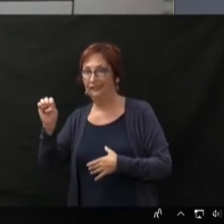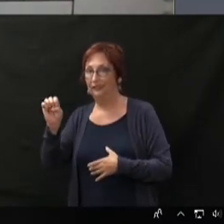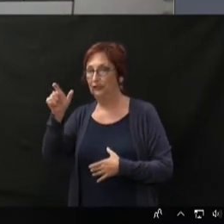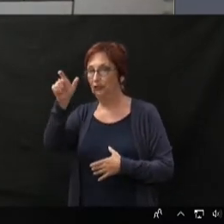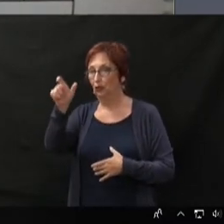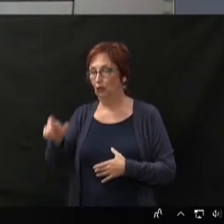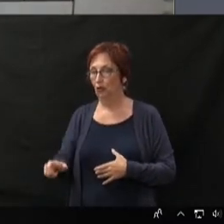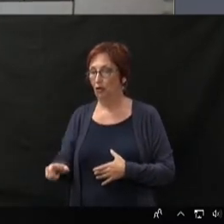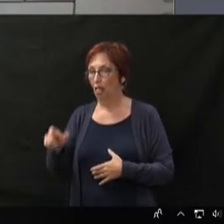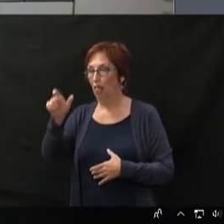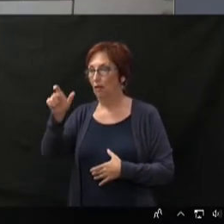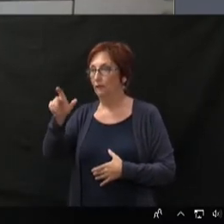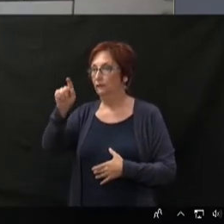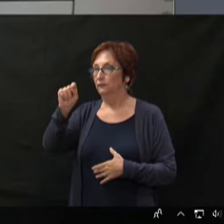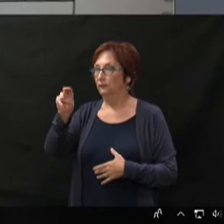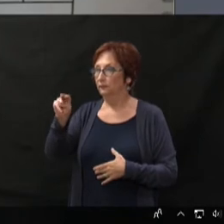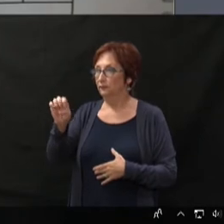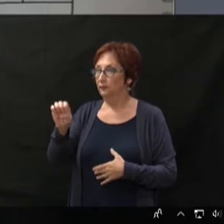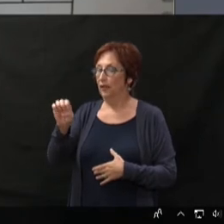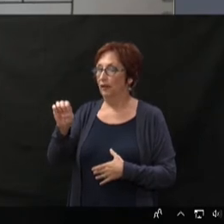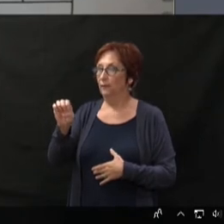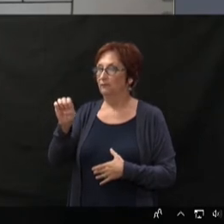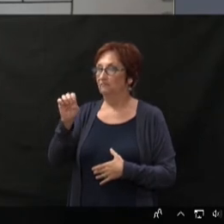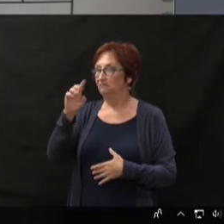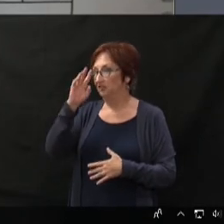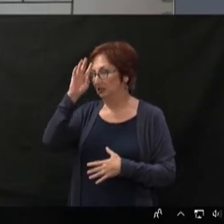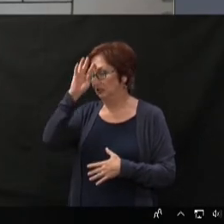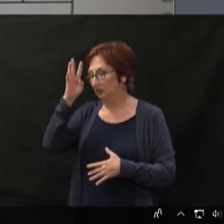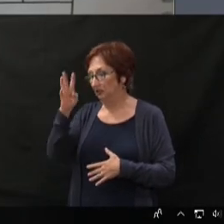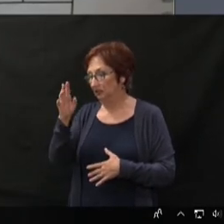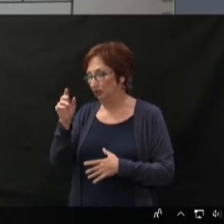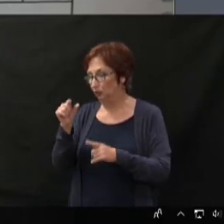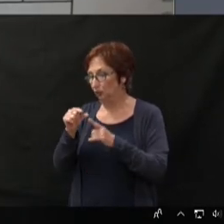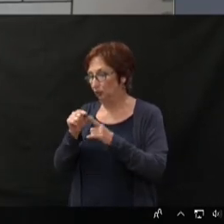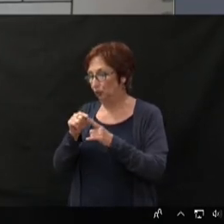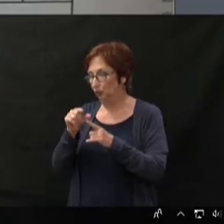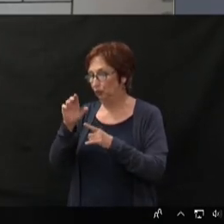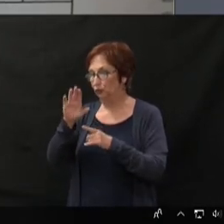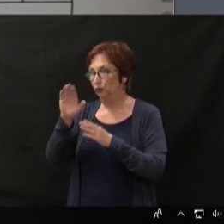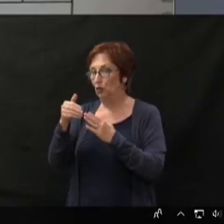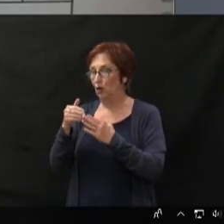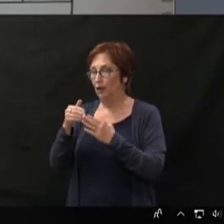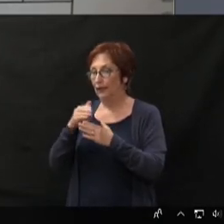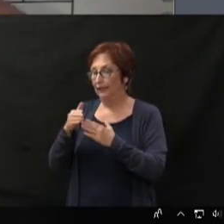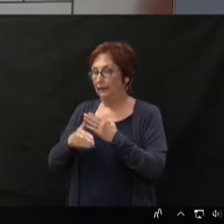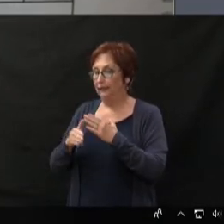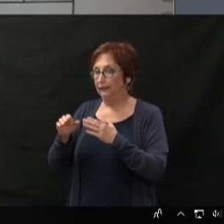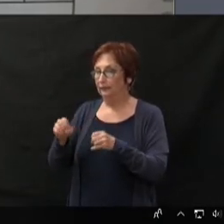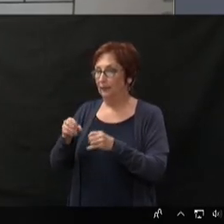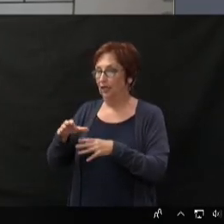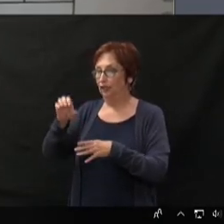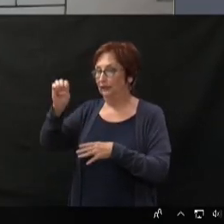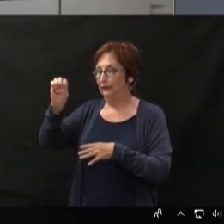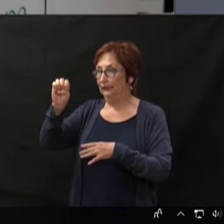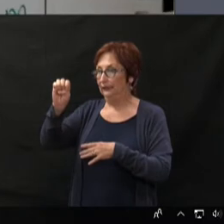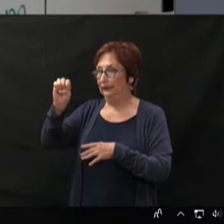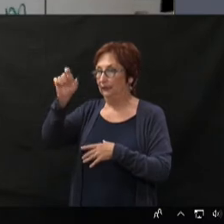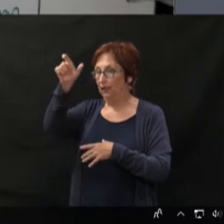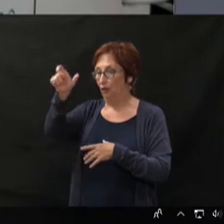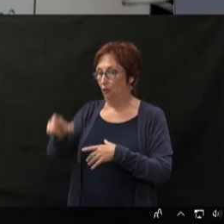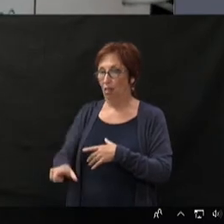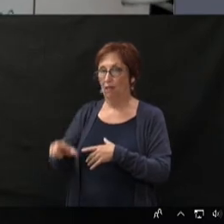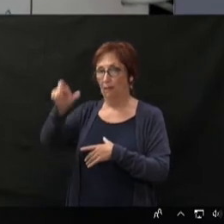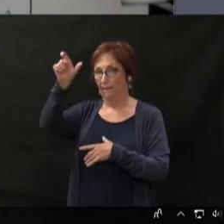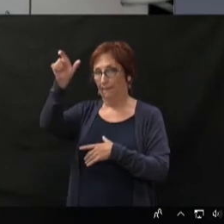slide, nonsense word aid, and rice, all end in magic-y, hopping over one letter to give the power to the